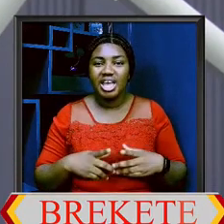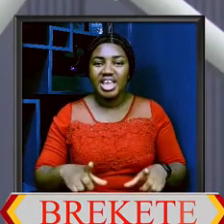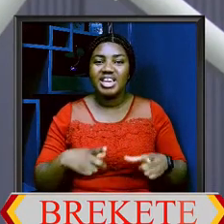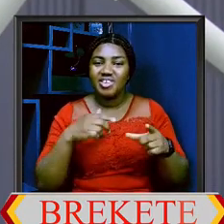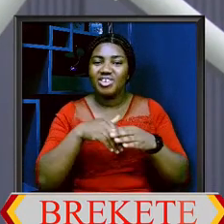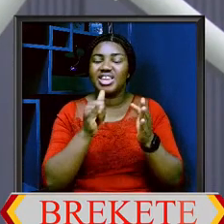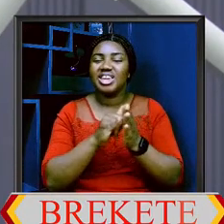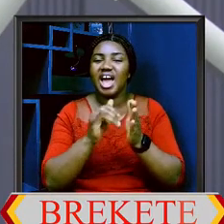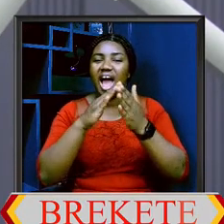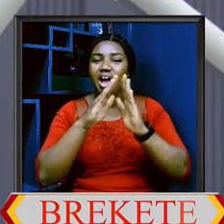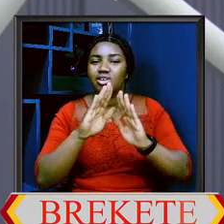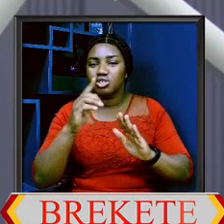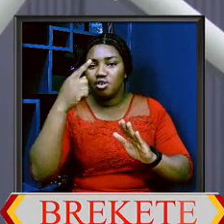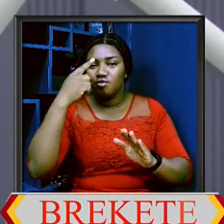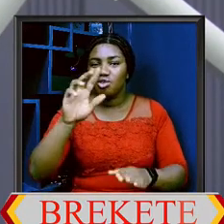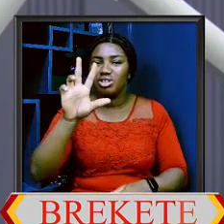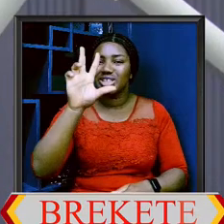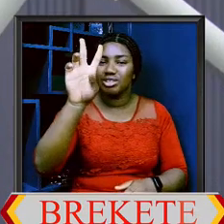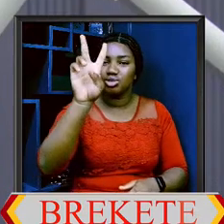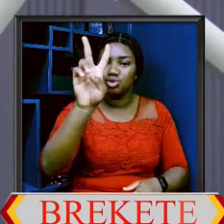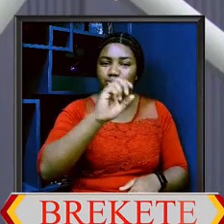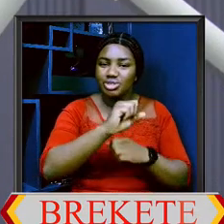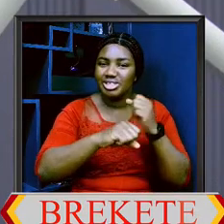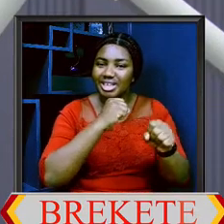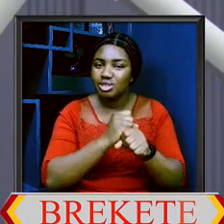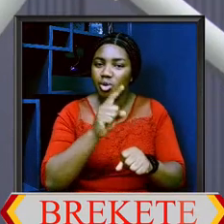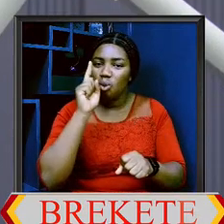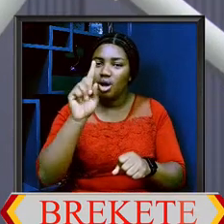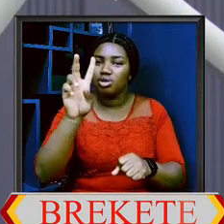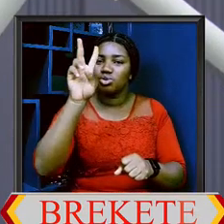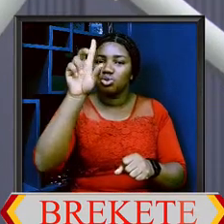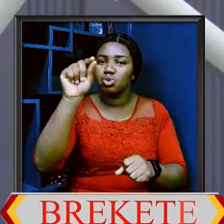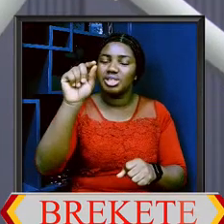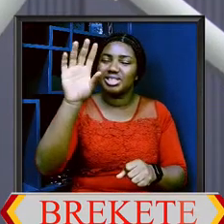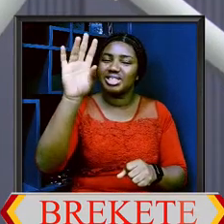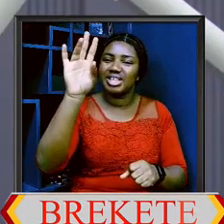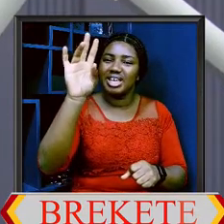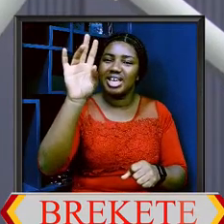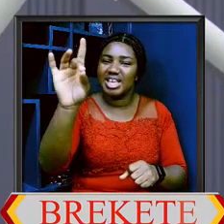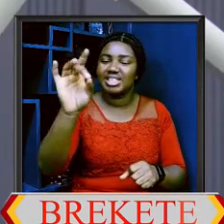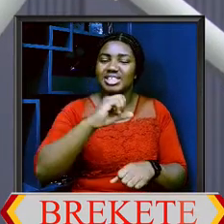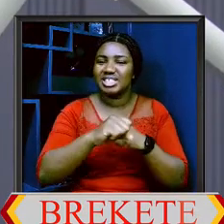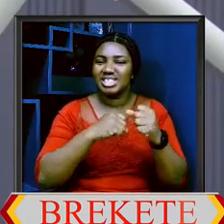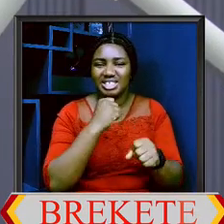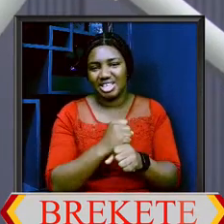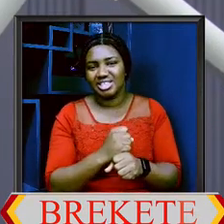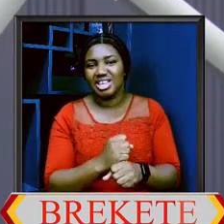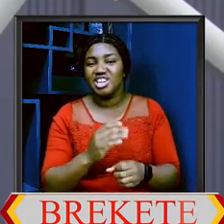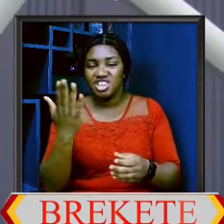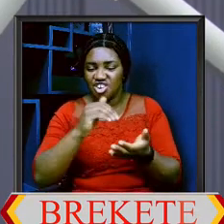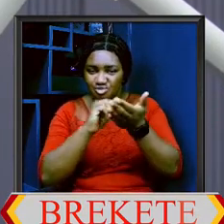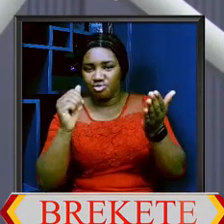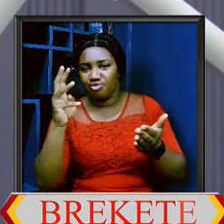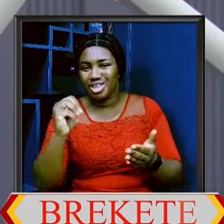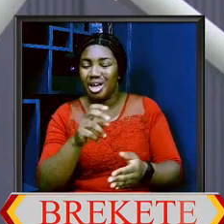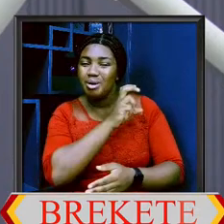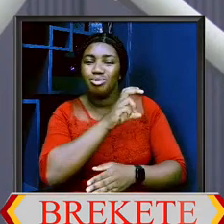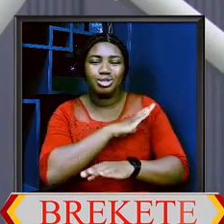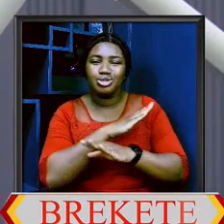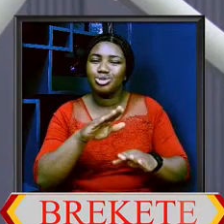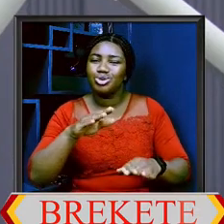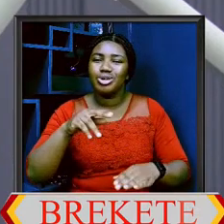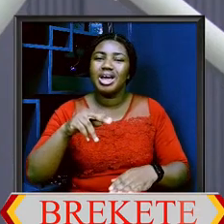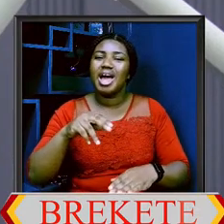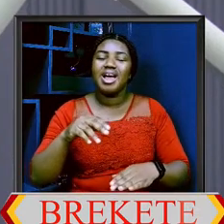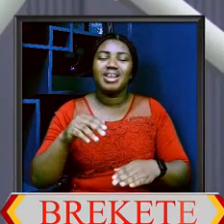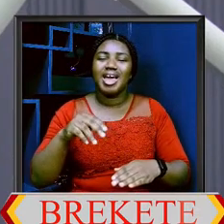32 years another person 28 years another person now them they P you police no deserve good life what police do us for